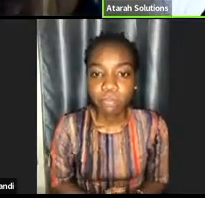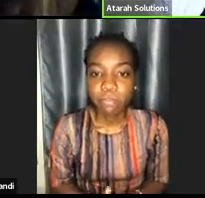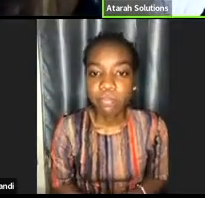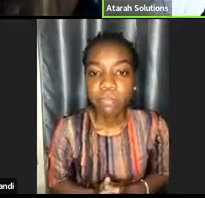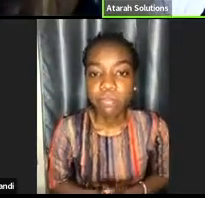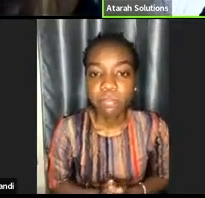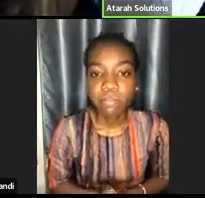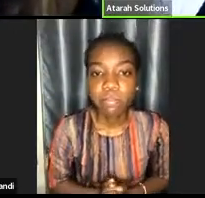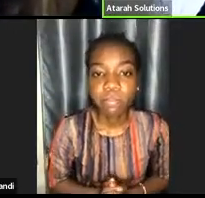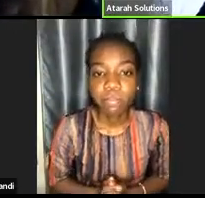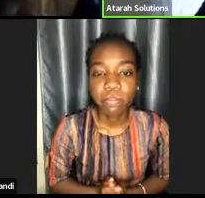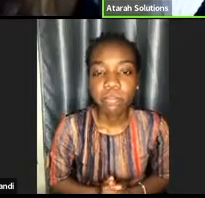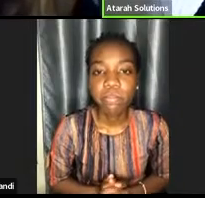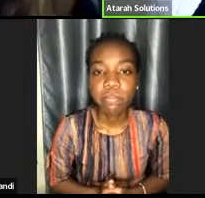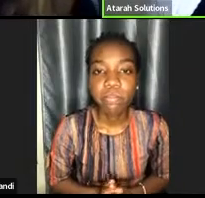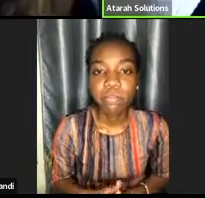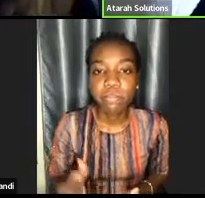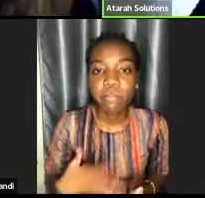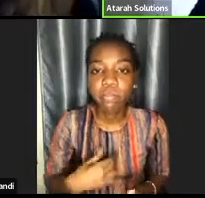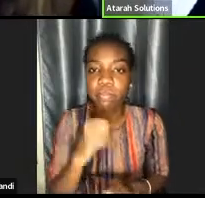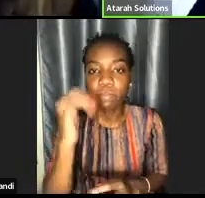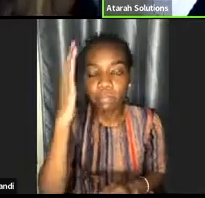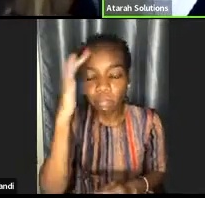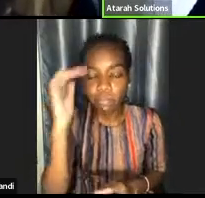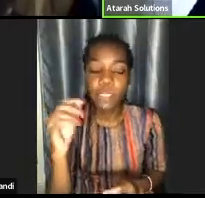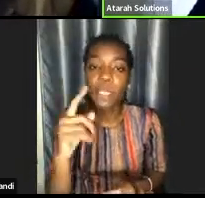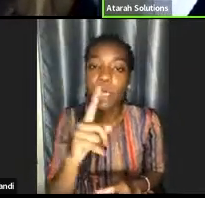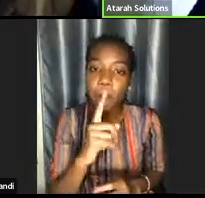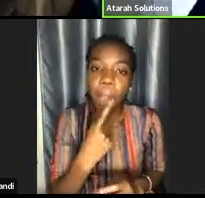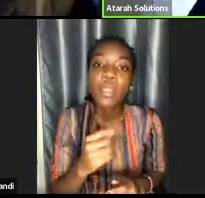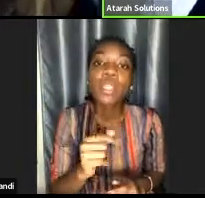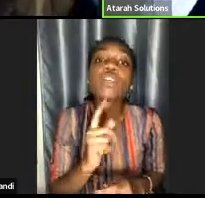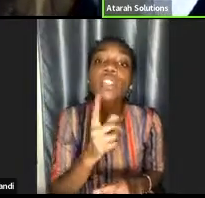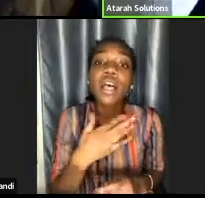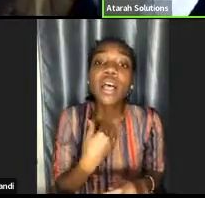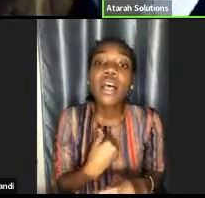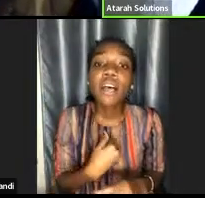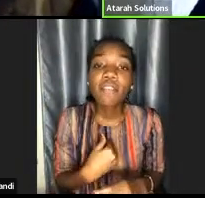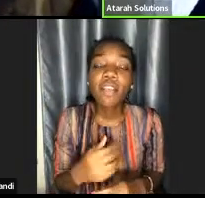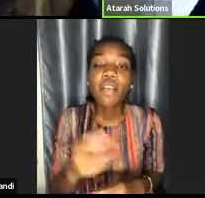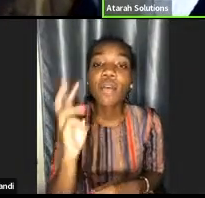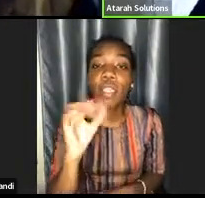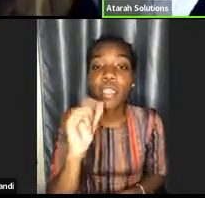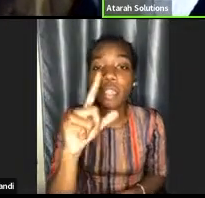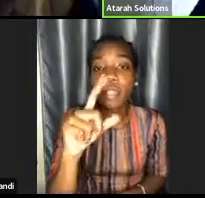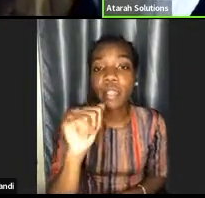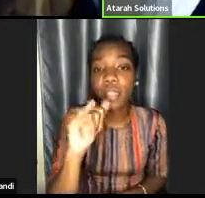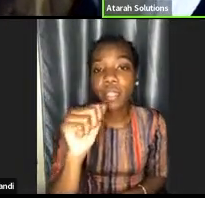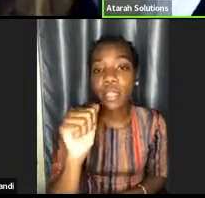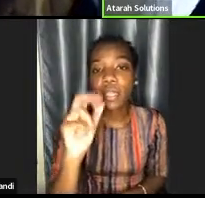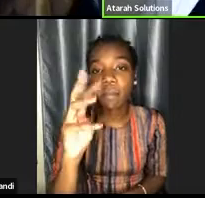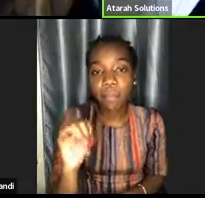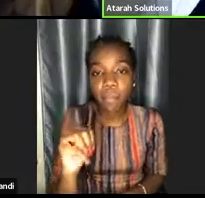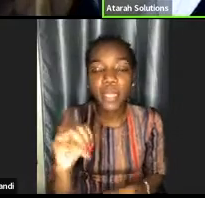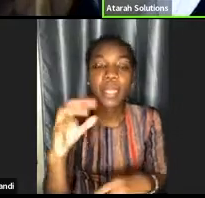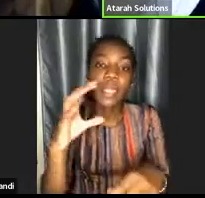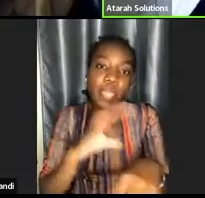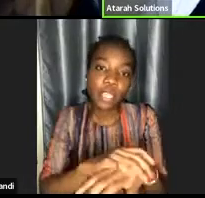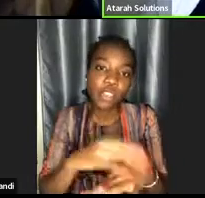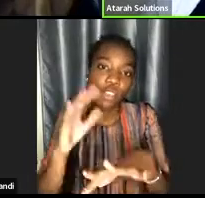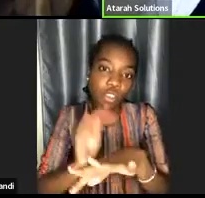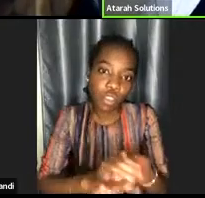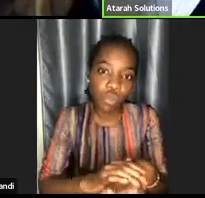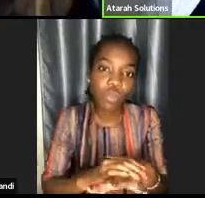I didn't know I was on mute. And there's William who is asking, where can I get a good mediation course?